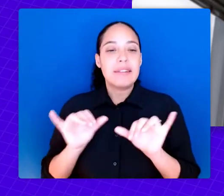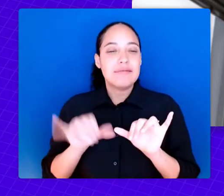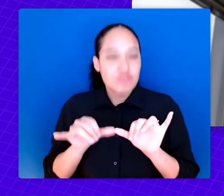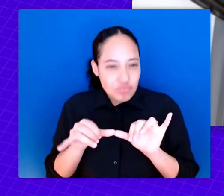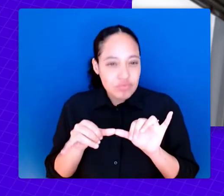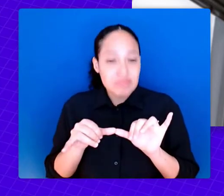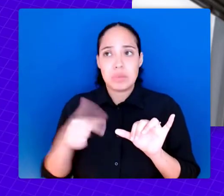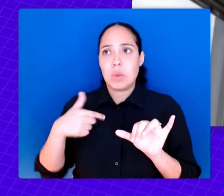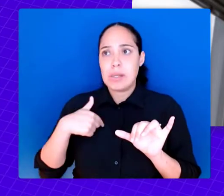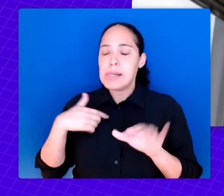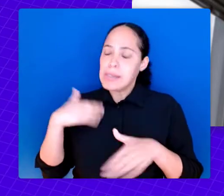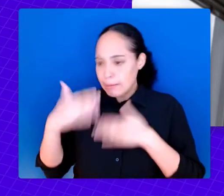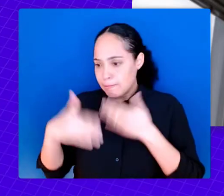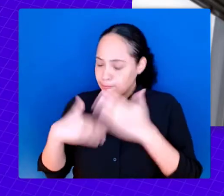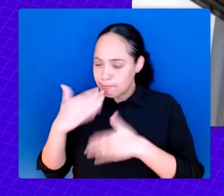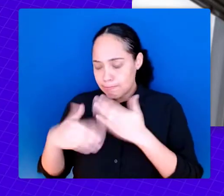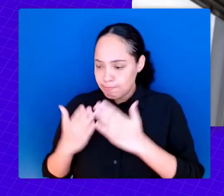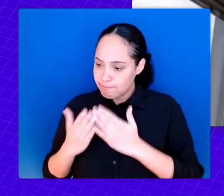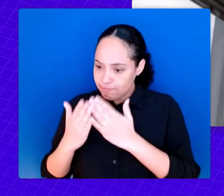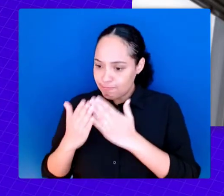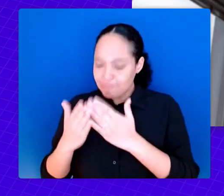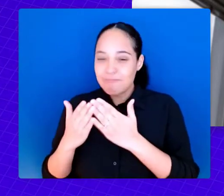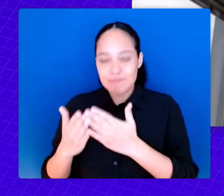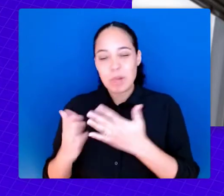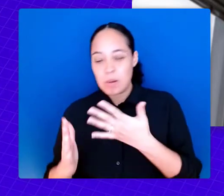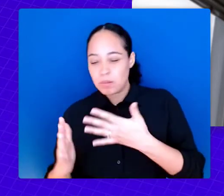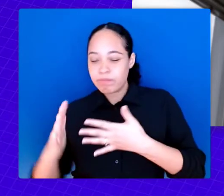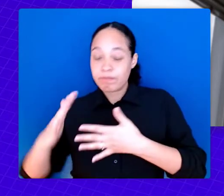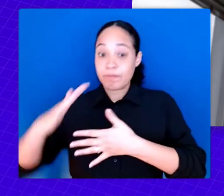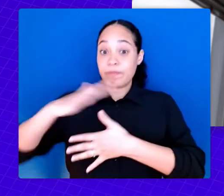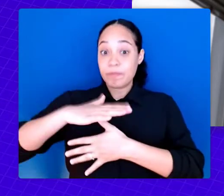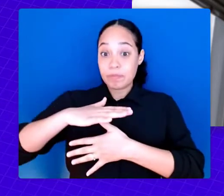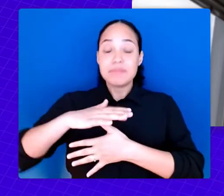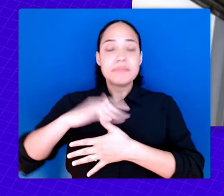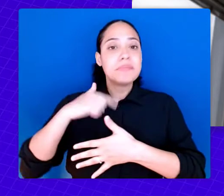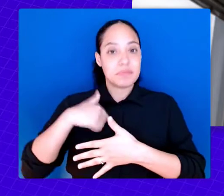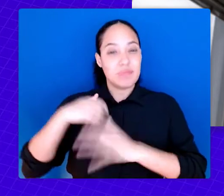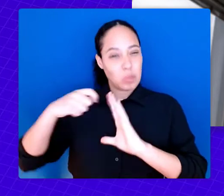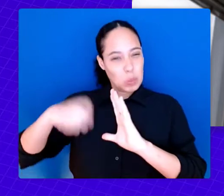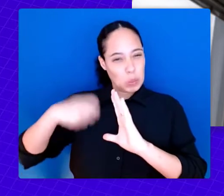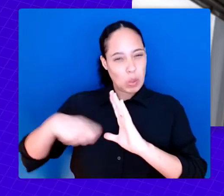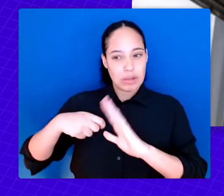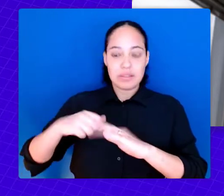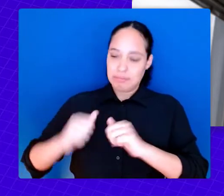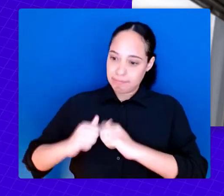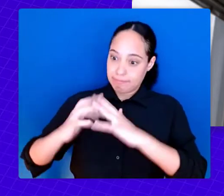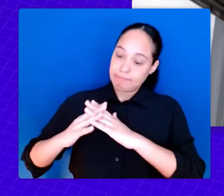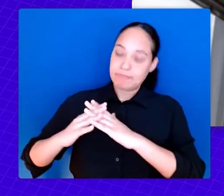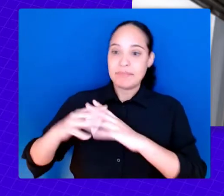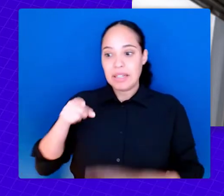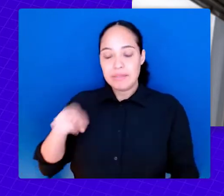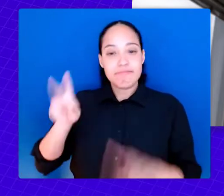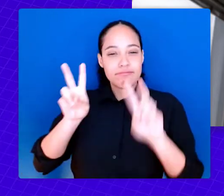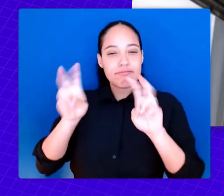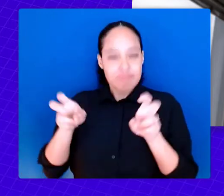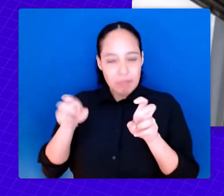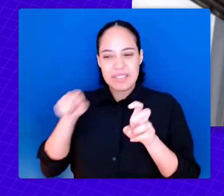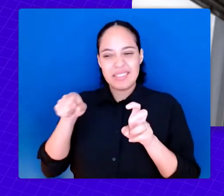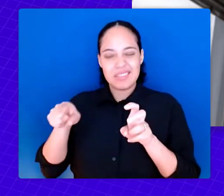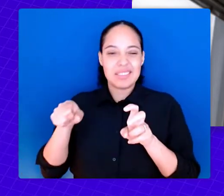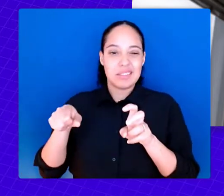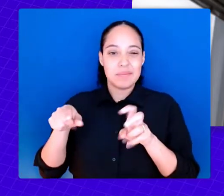You joined some Yeah. virtual conferences. I think you actually joined all the virtual conferences I've been organizing in the past years